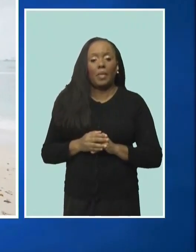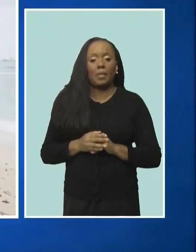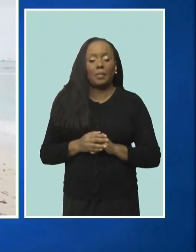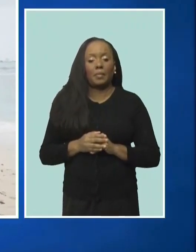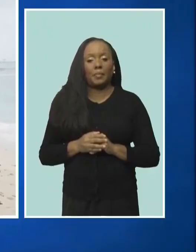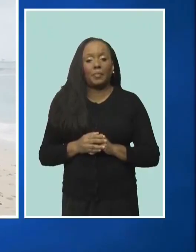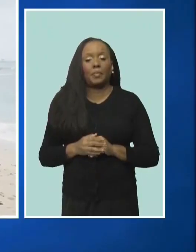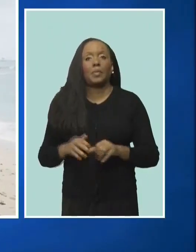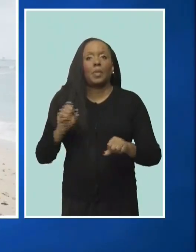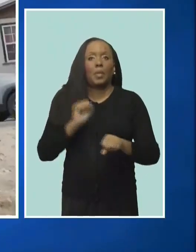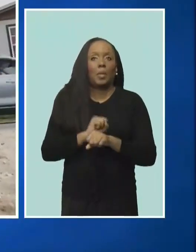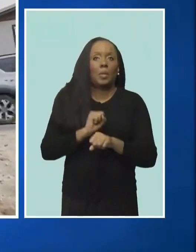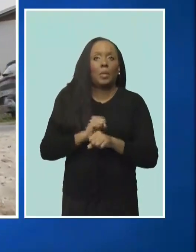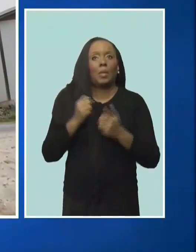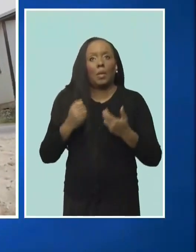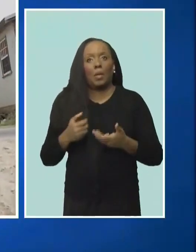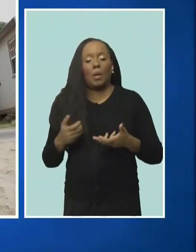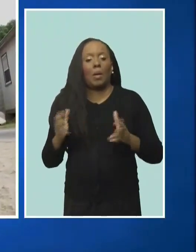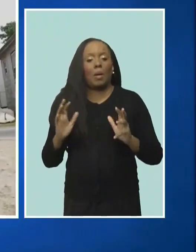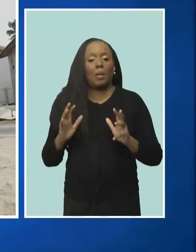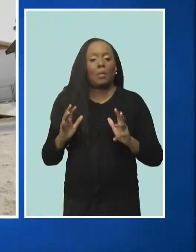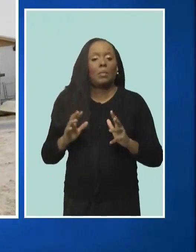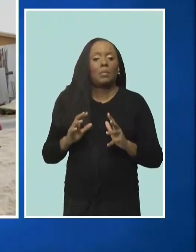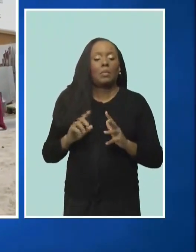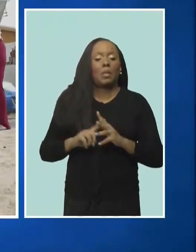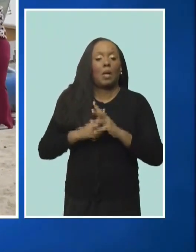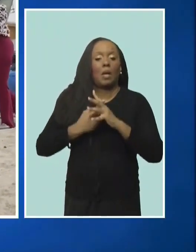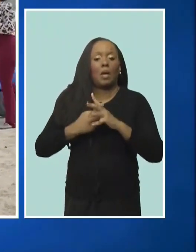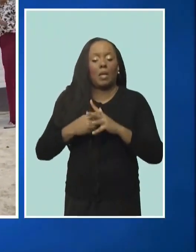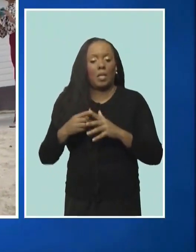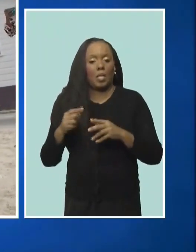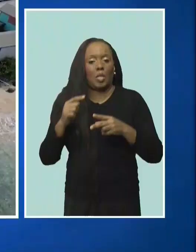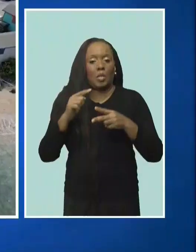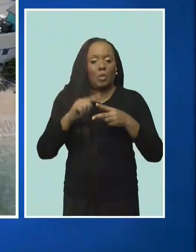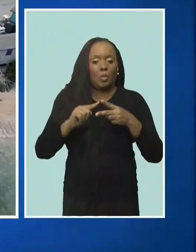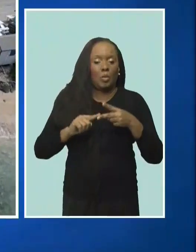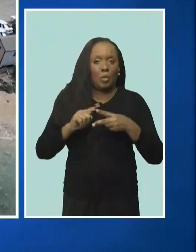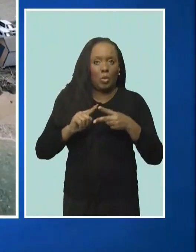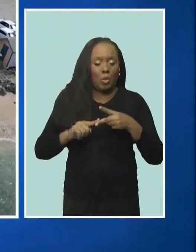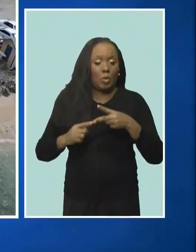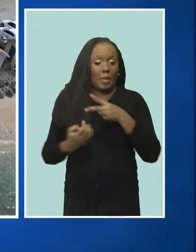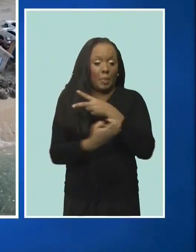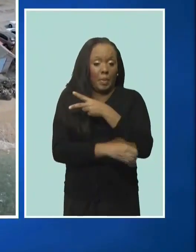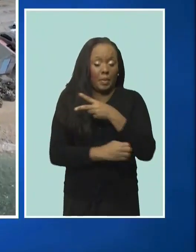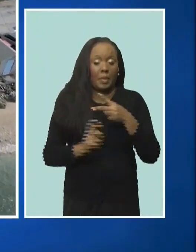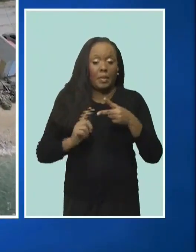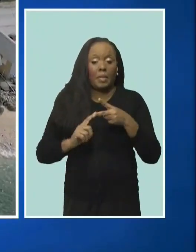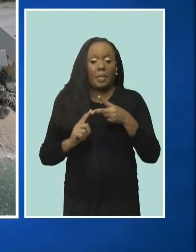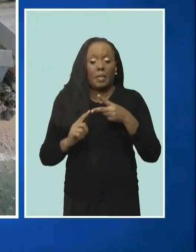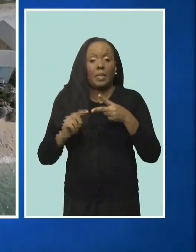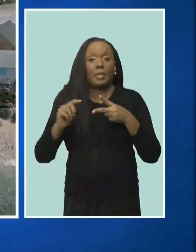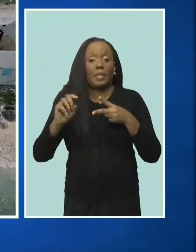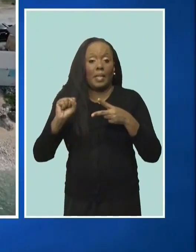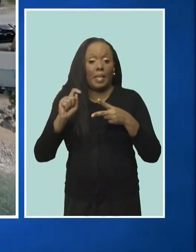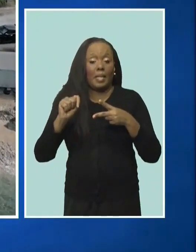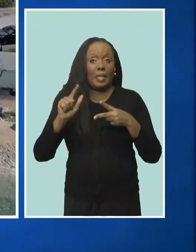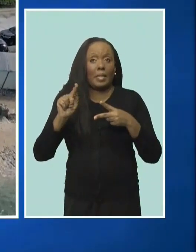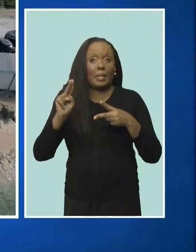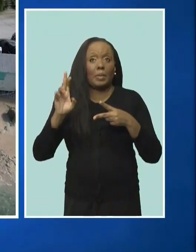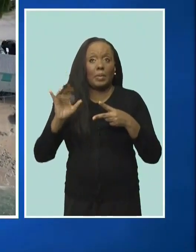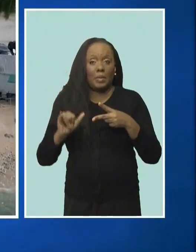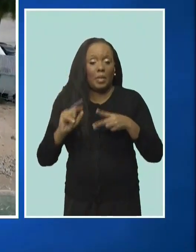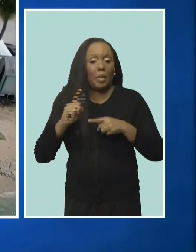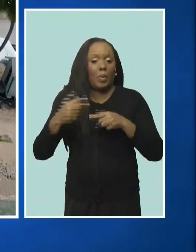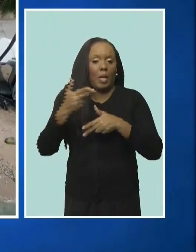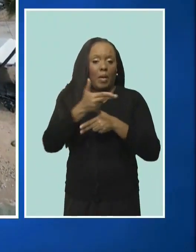remedial work is on the way for Sand Street in St. Peter and Sherman's in St. Lucie, where there have been damage to the coastal road edge during